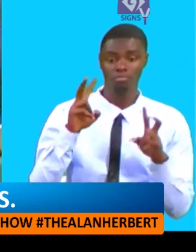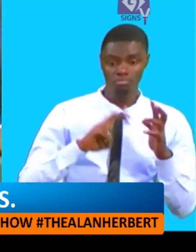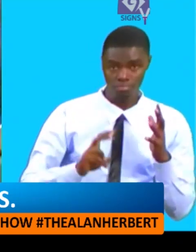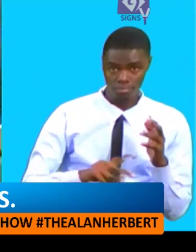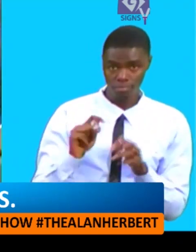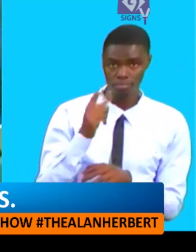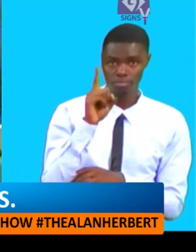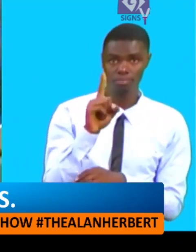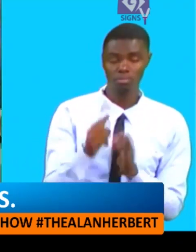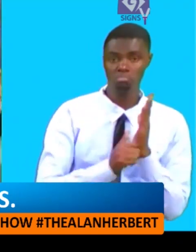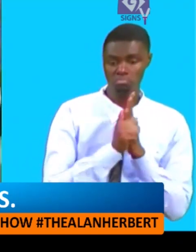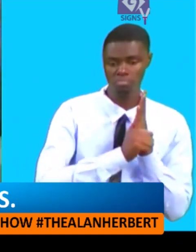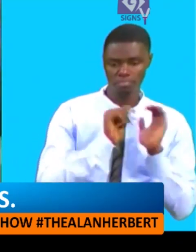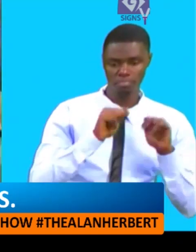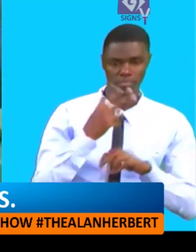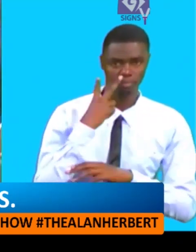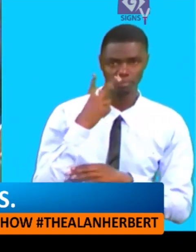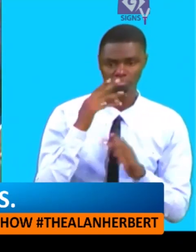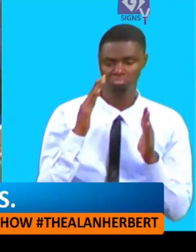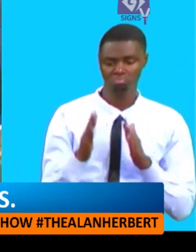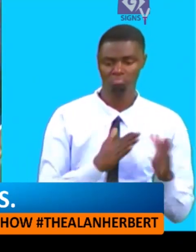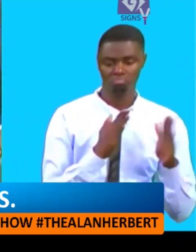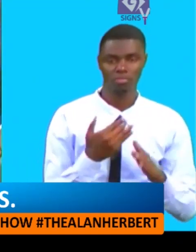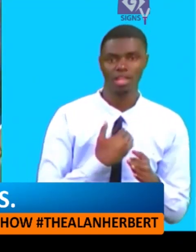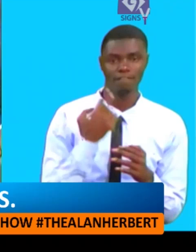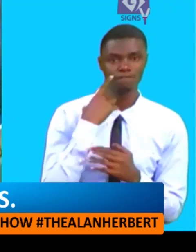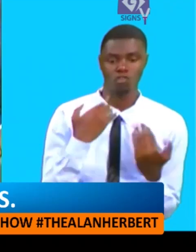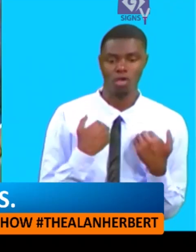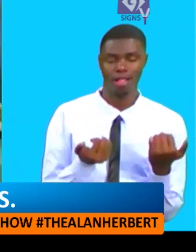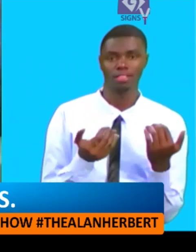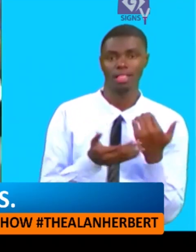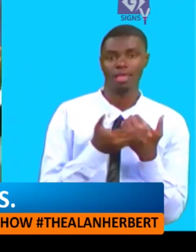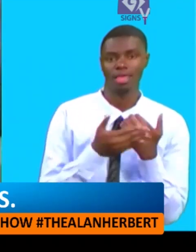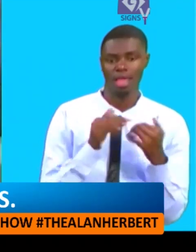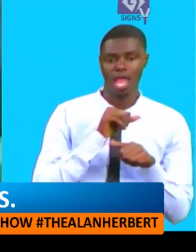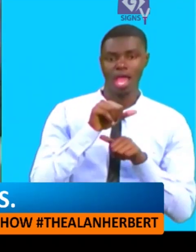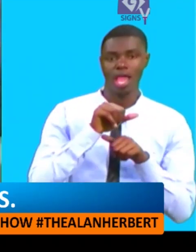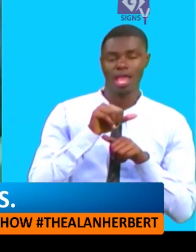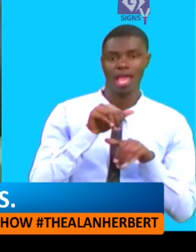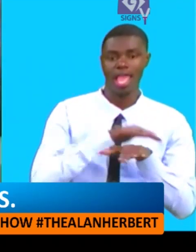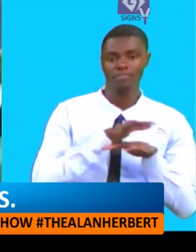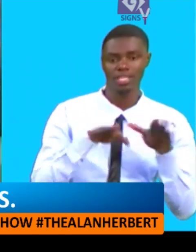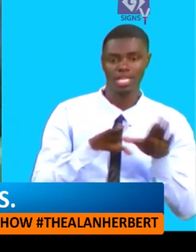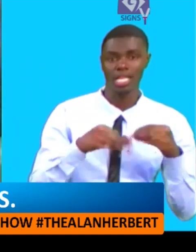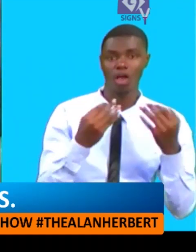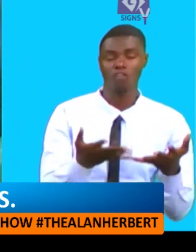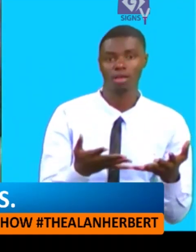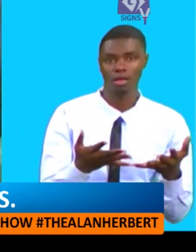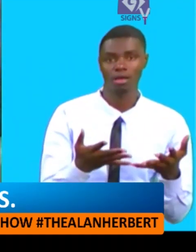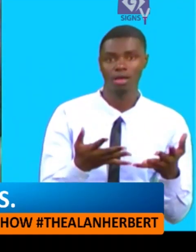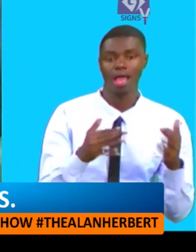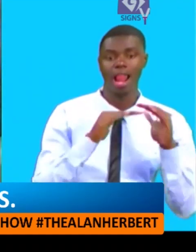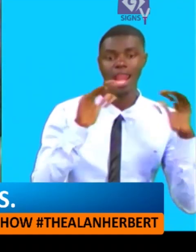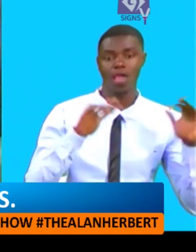Kwanza manifesto, you'll be able to see the plans they have for healthcare. And it's all borders on offering all the level